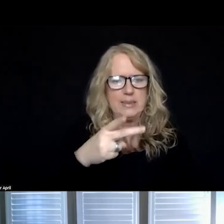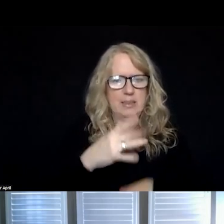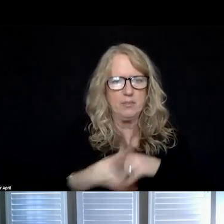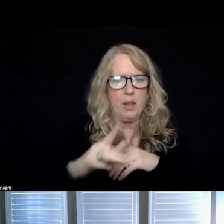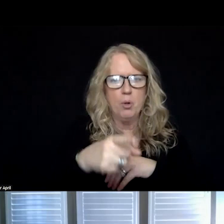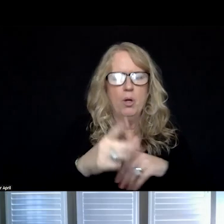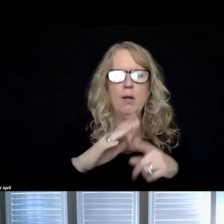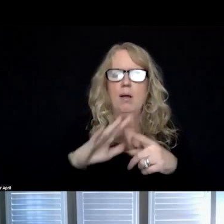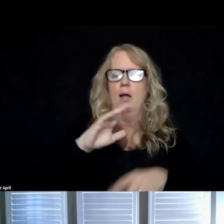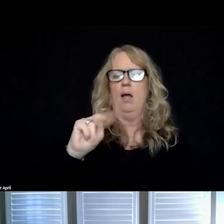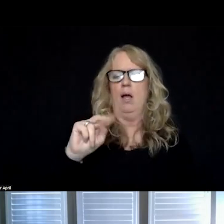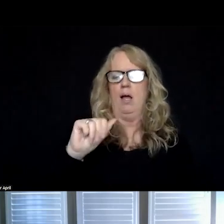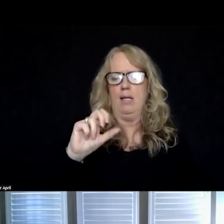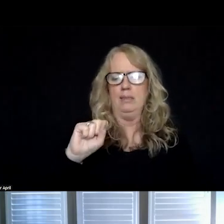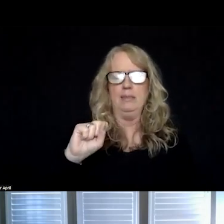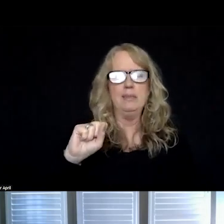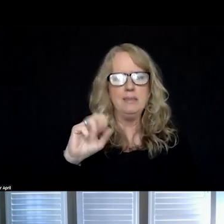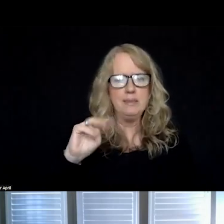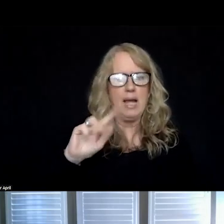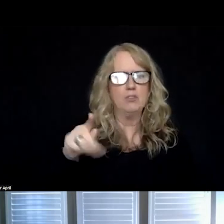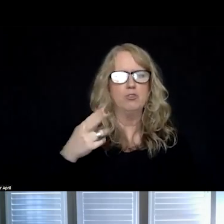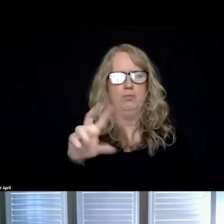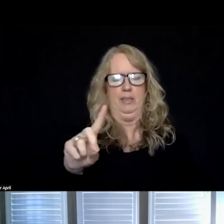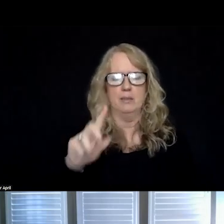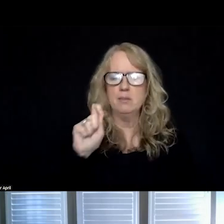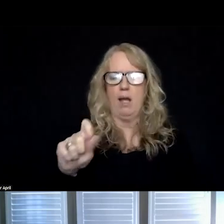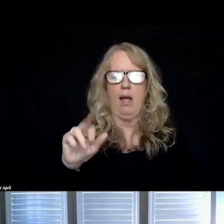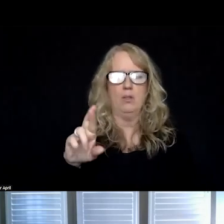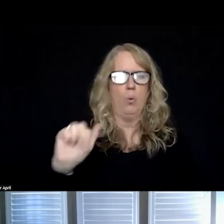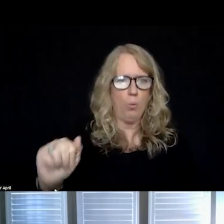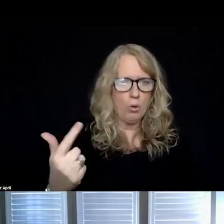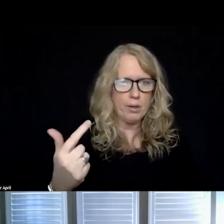it on nashbid.org. And if you add in